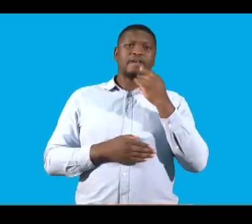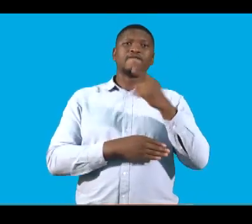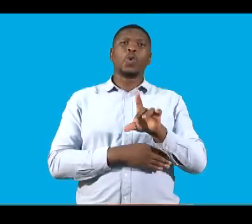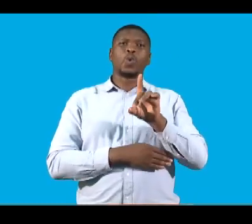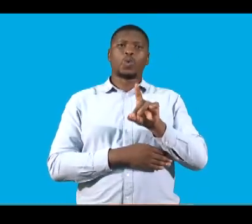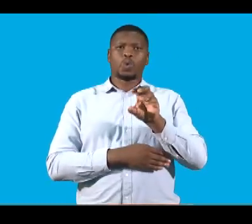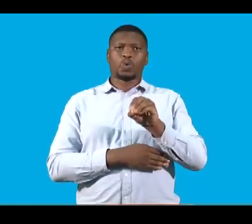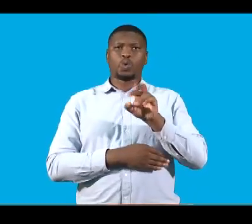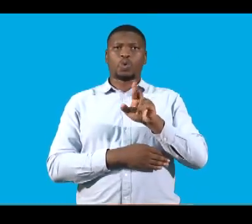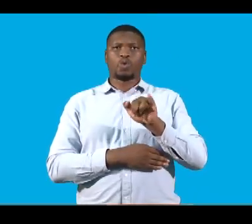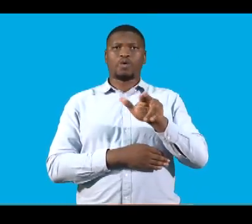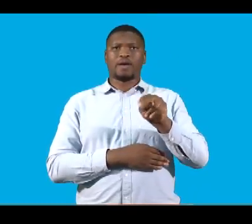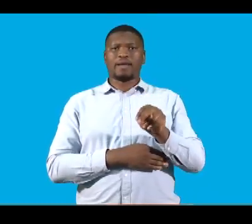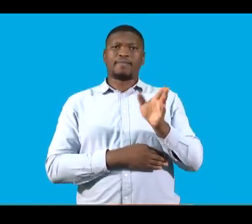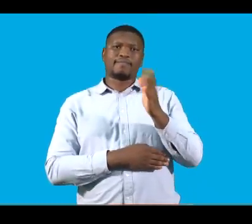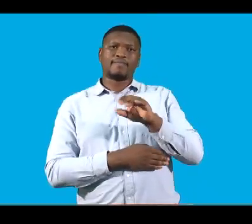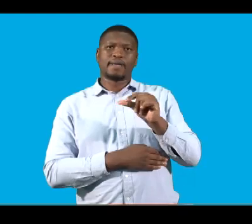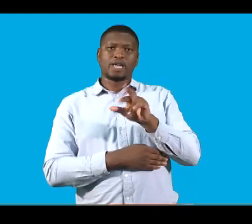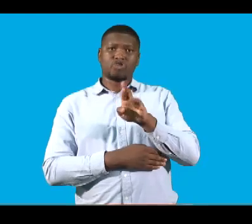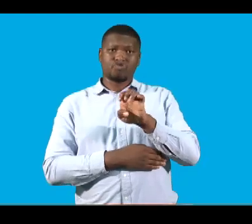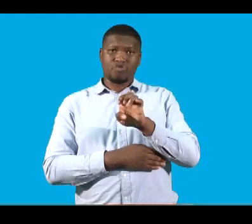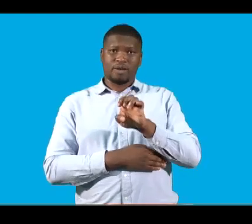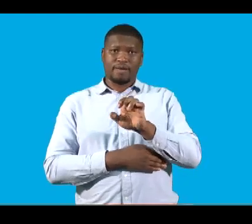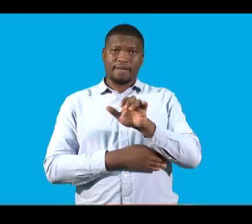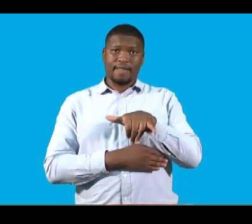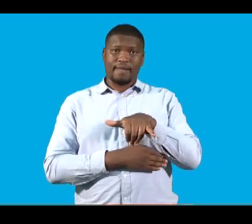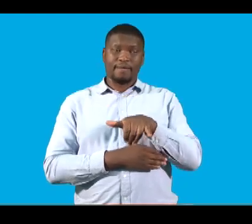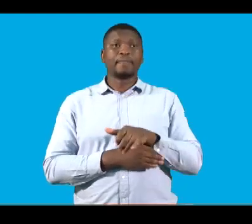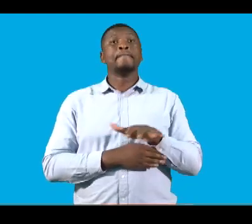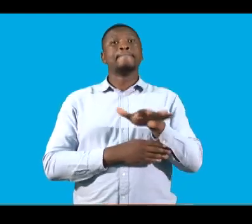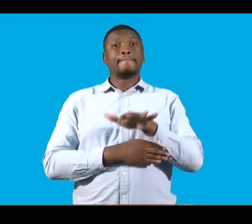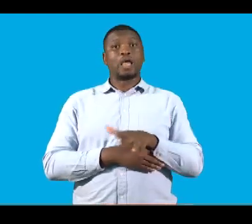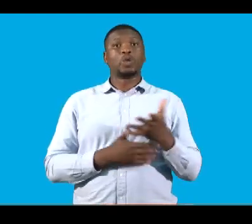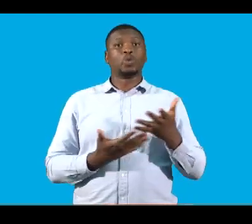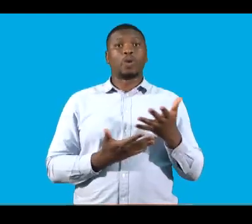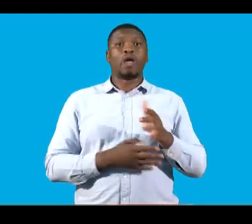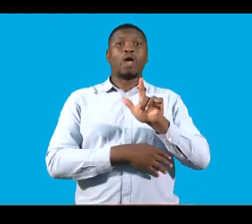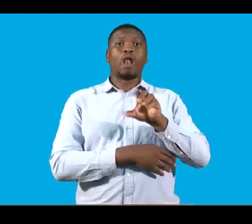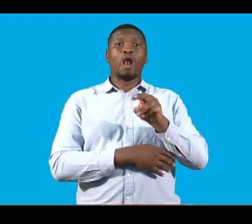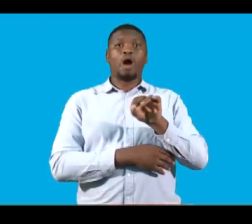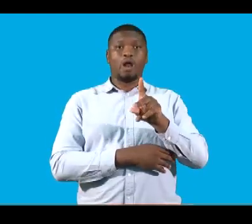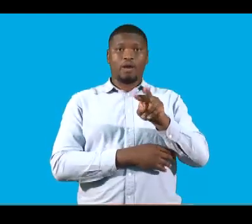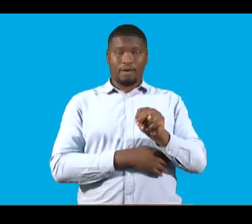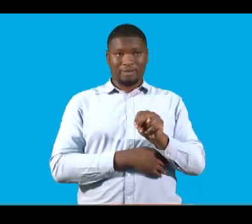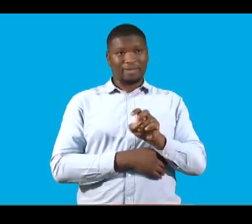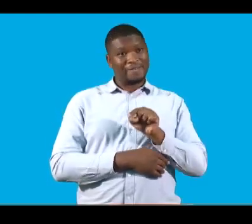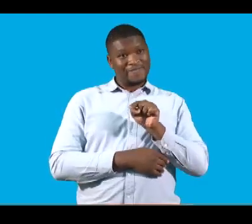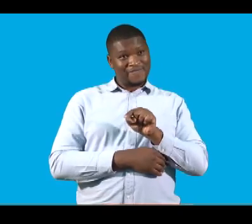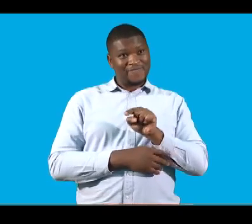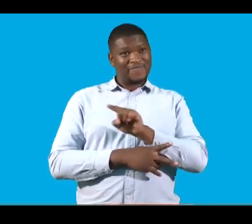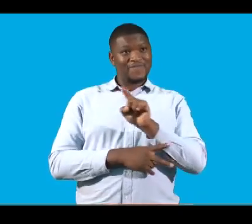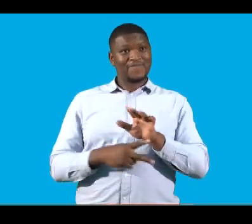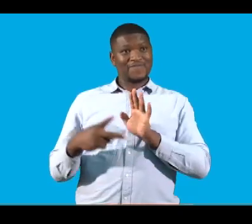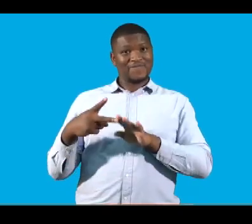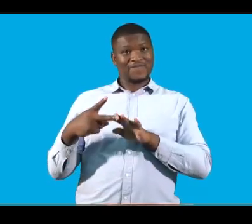Gray. The setting is London primarily. Then we've got Dorian Gray's lavish townhouse,